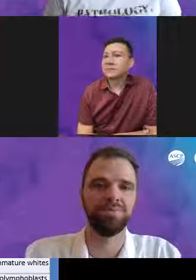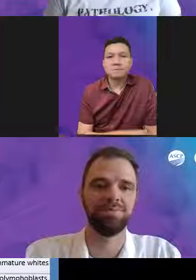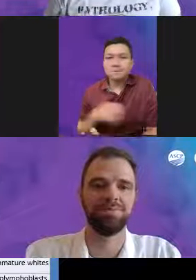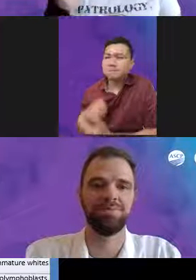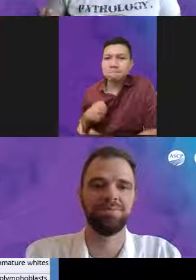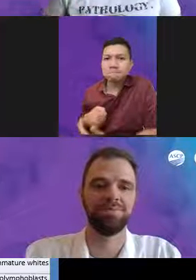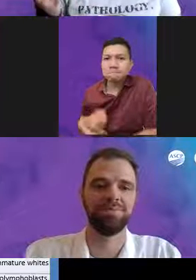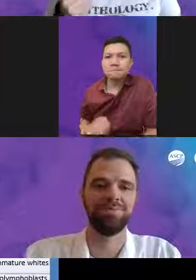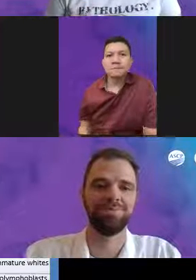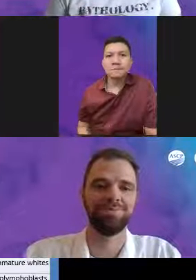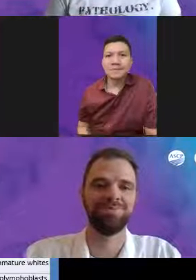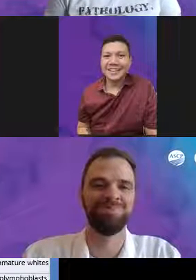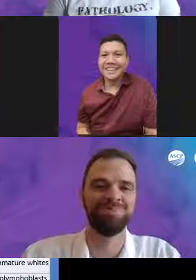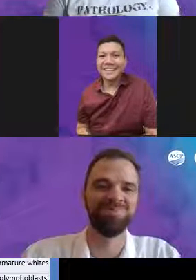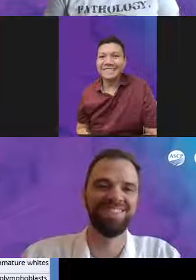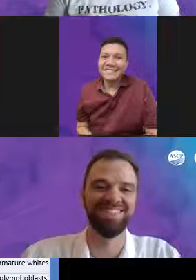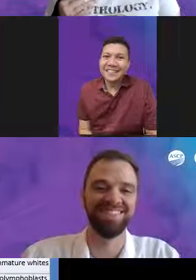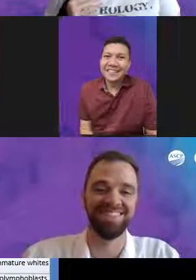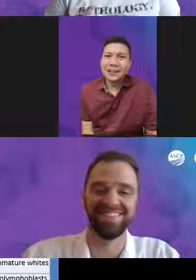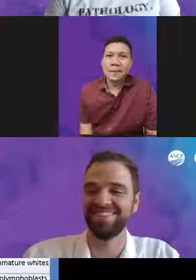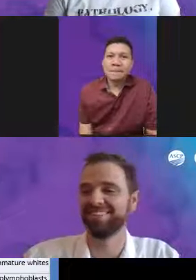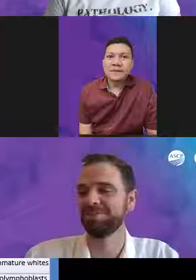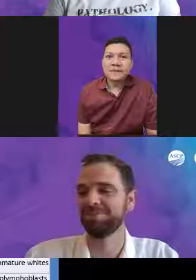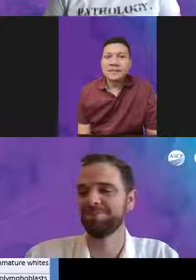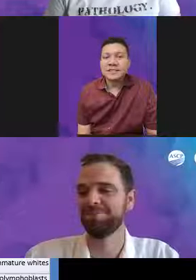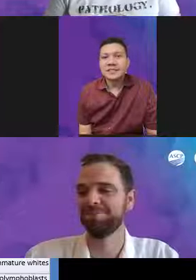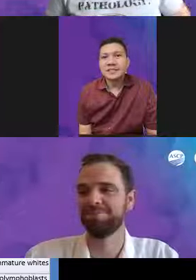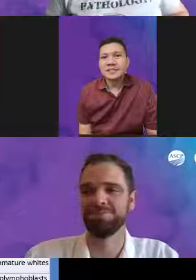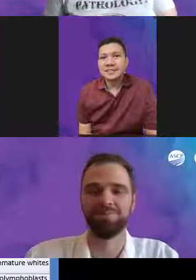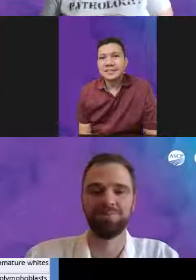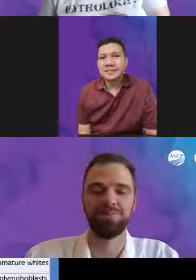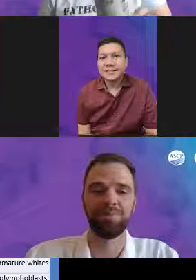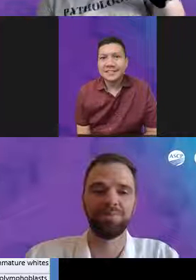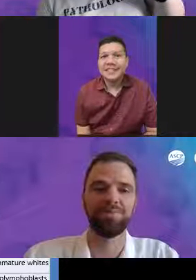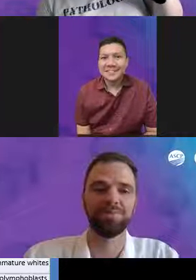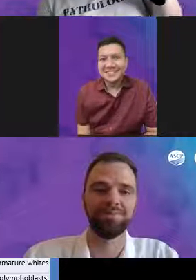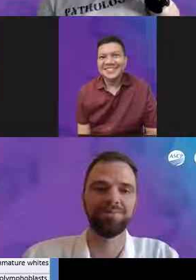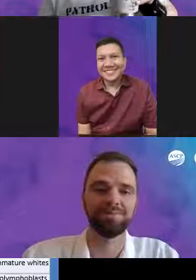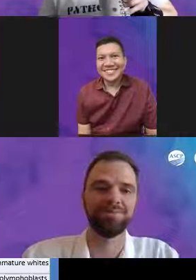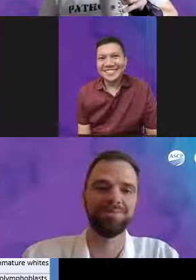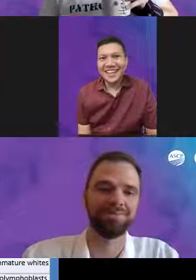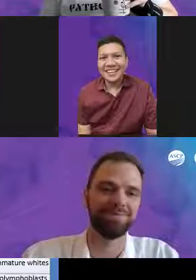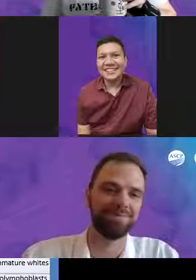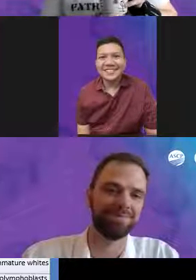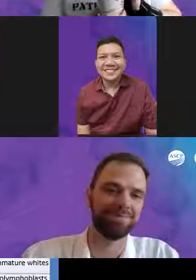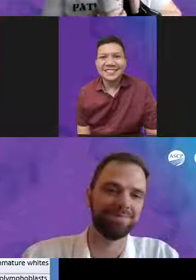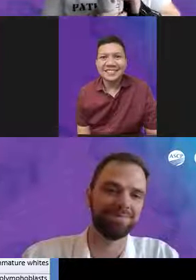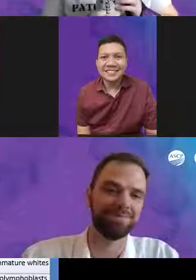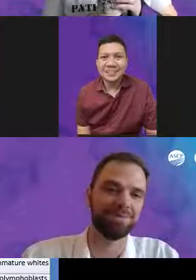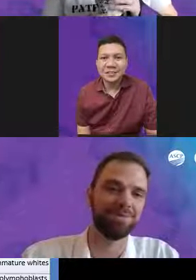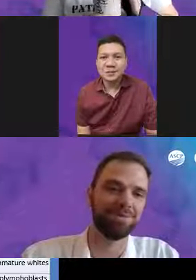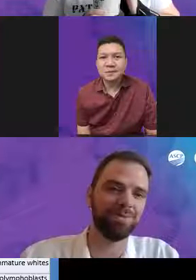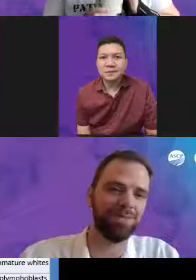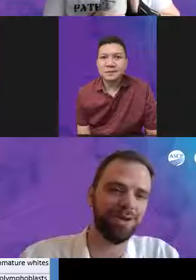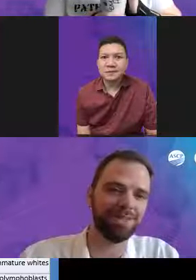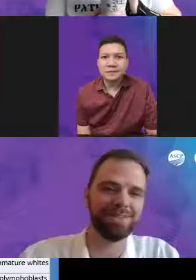it, you know? We want you to be involved as well. You have the opportunity of winning great lab swag, like this mug